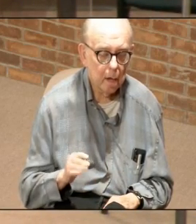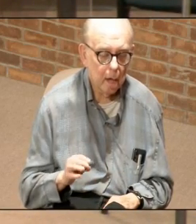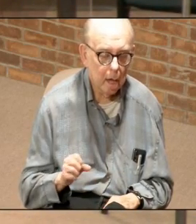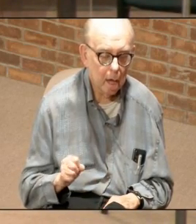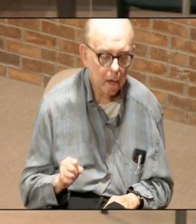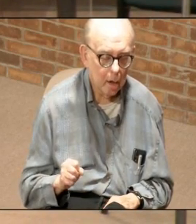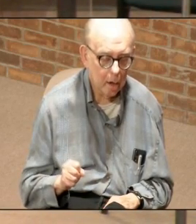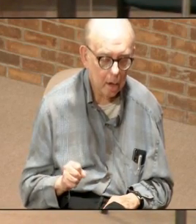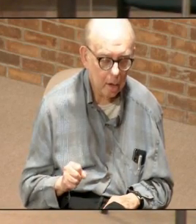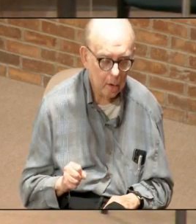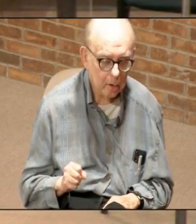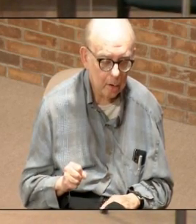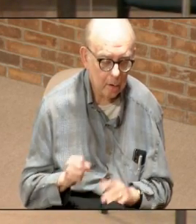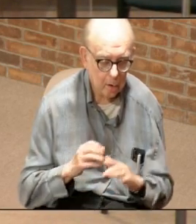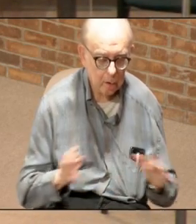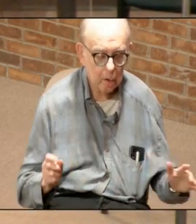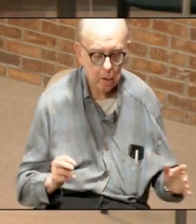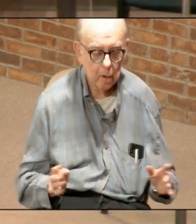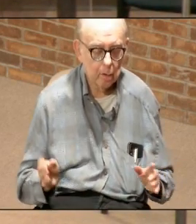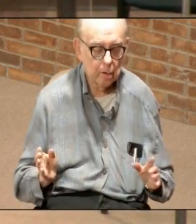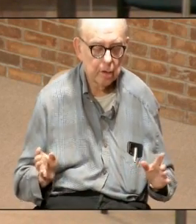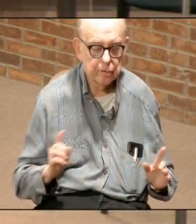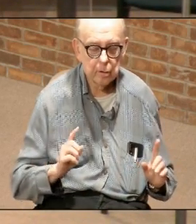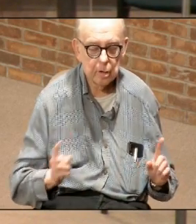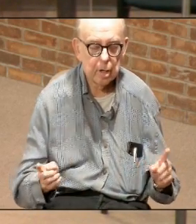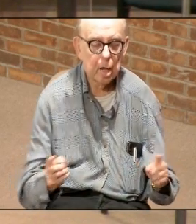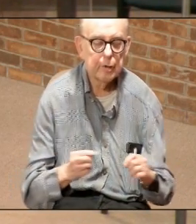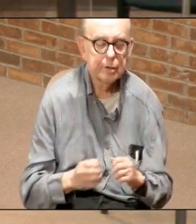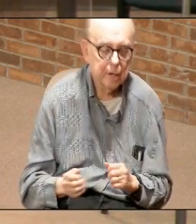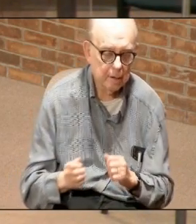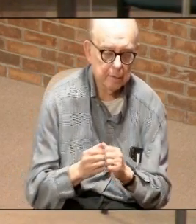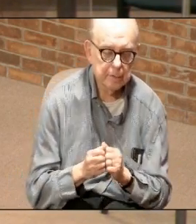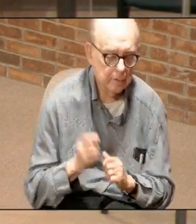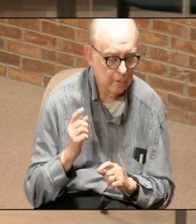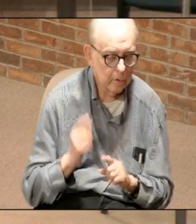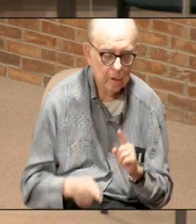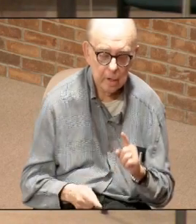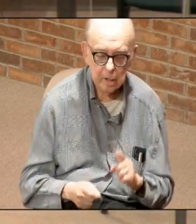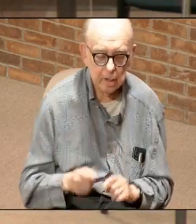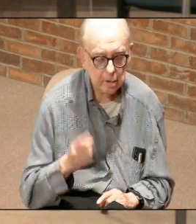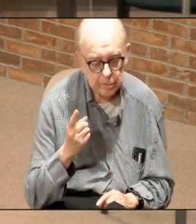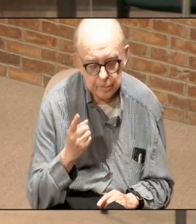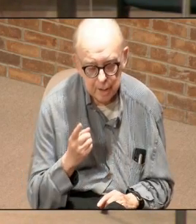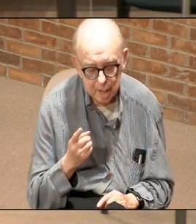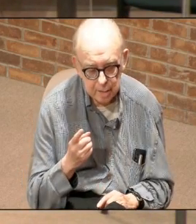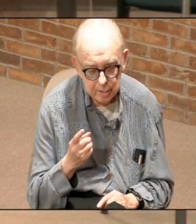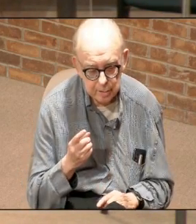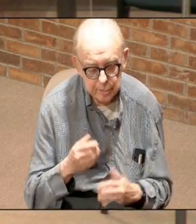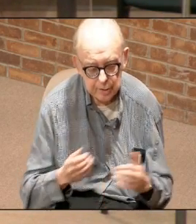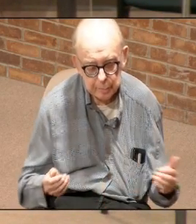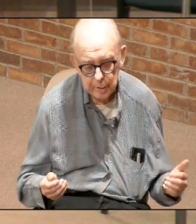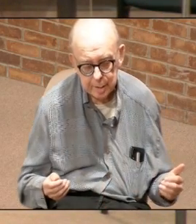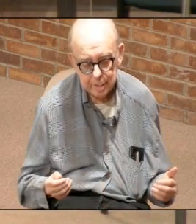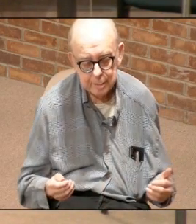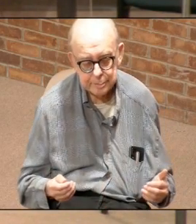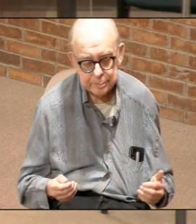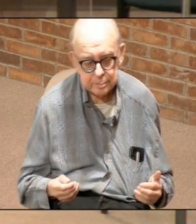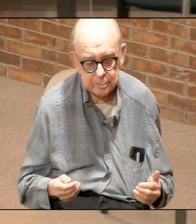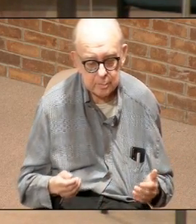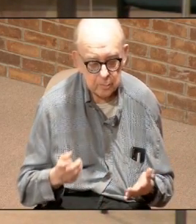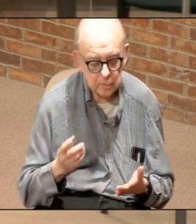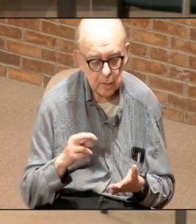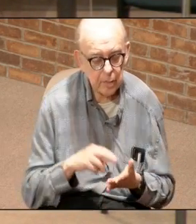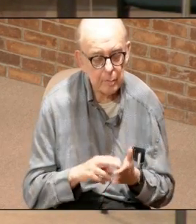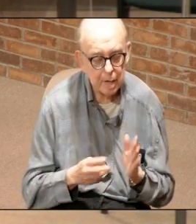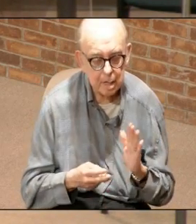White noise is a whole lot of noises coming together, and you cannot distinguish what